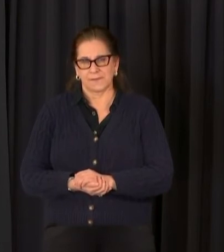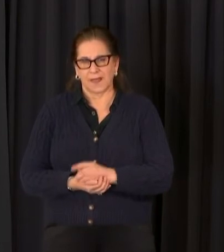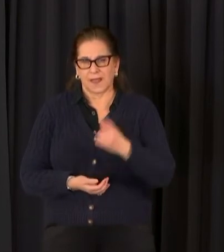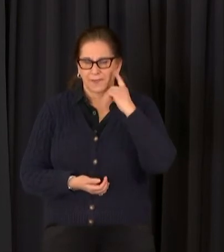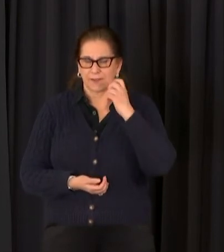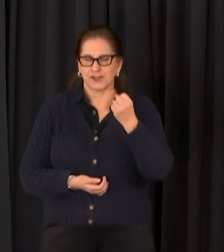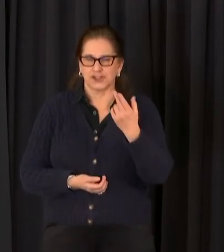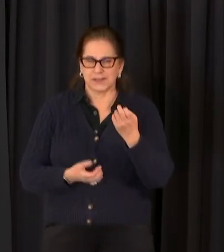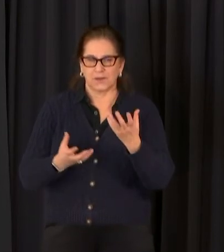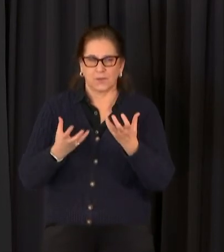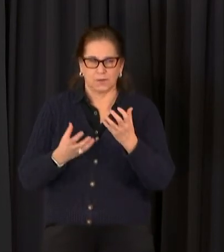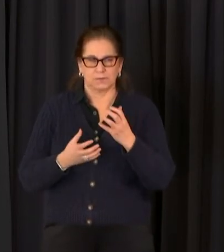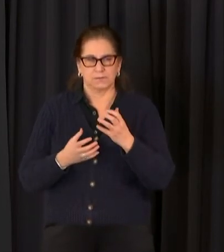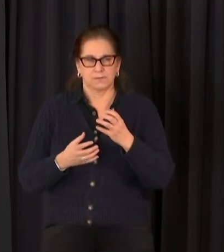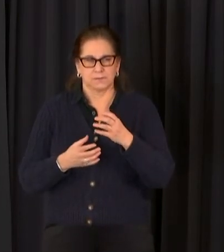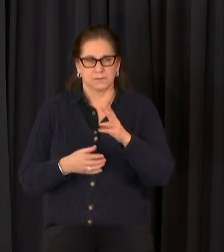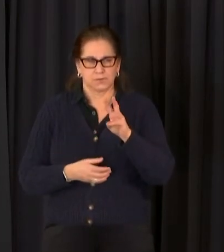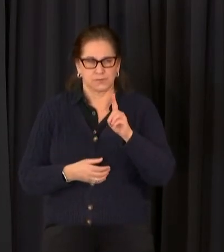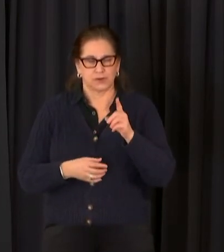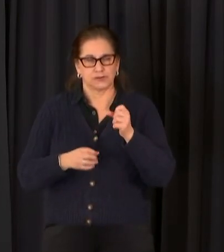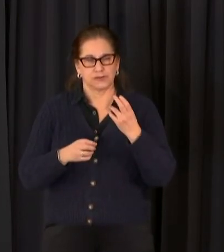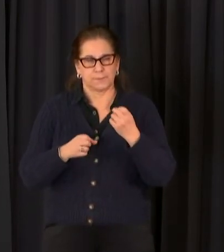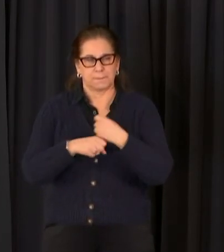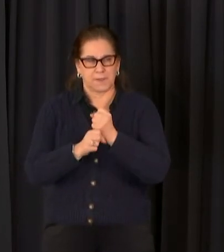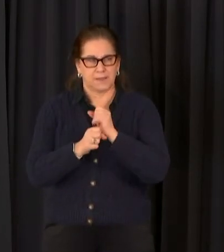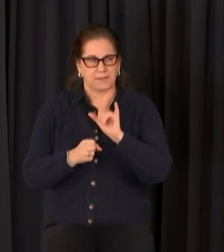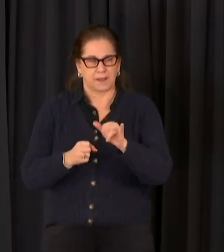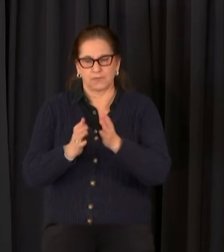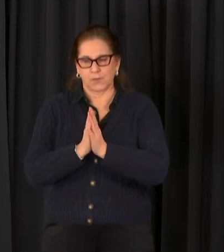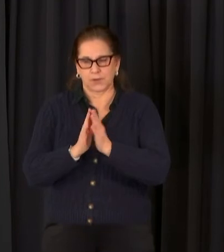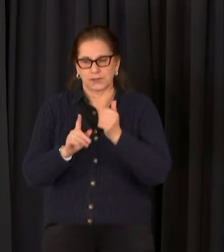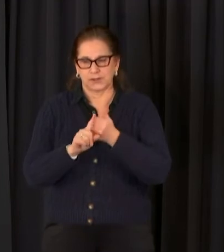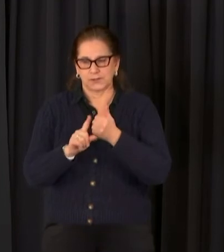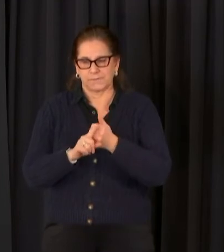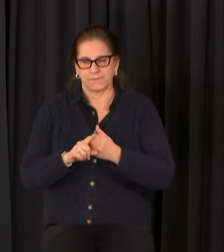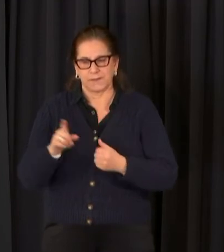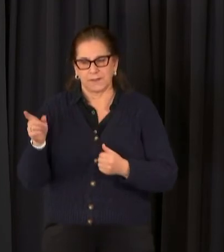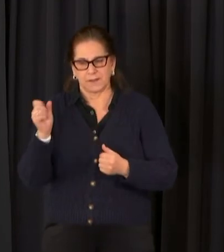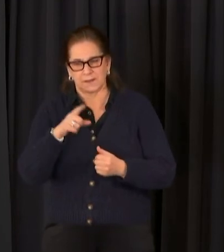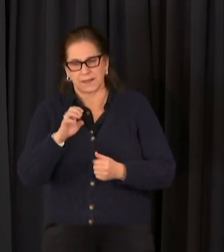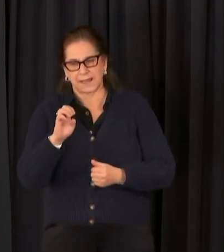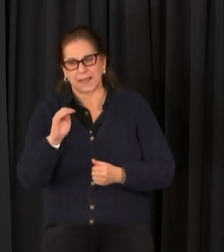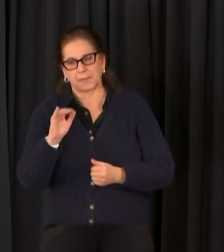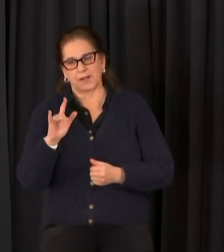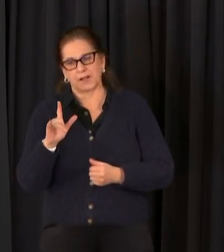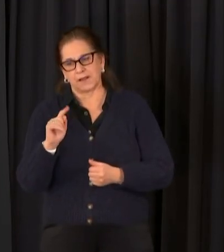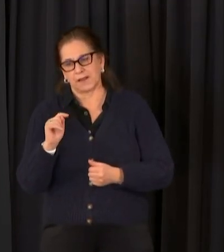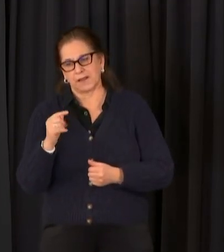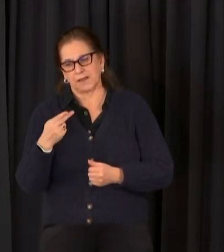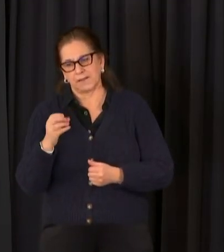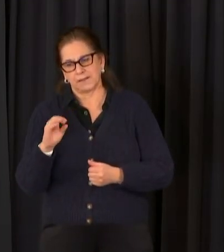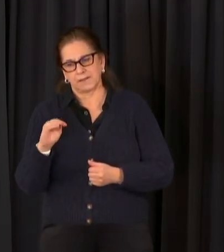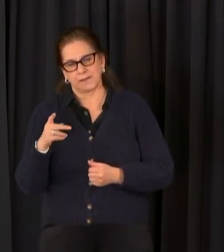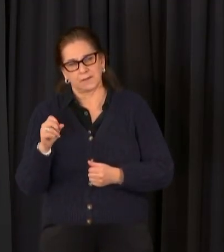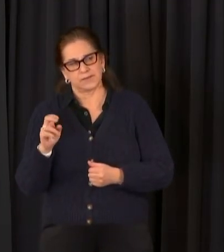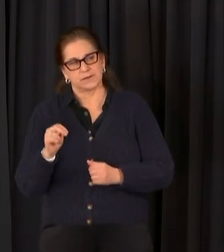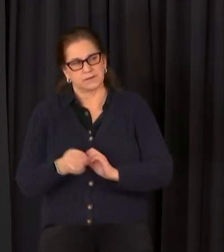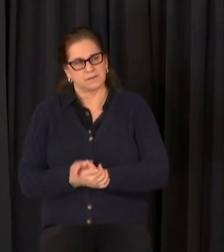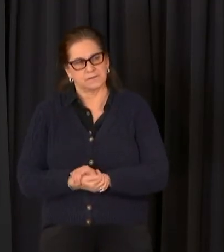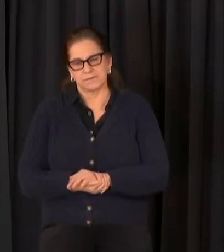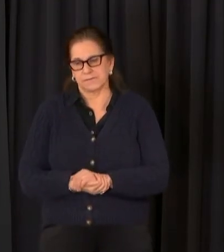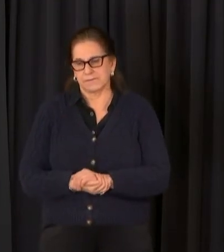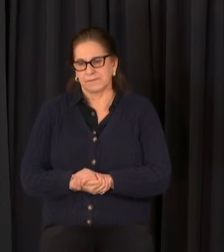then you recently announced a new nominee, Emil Thompson, he'll be the third member if confirmed. Can